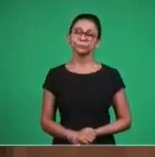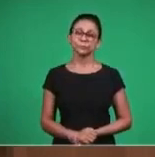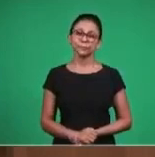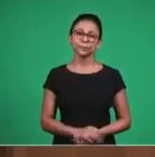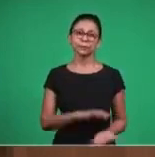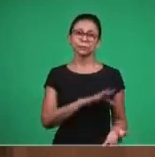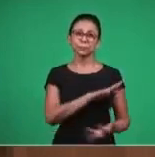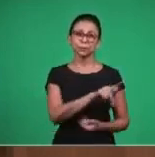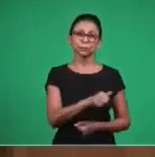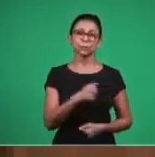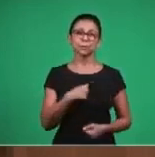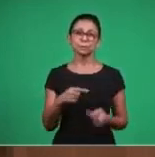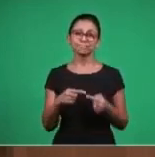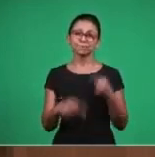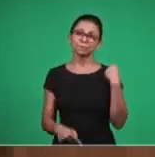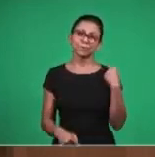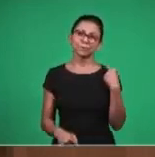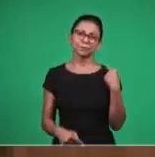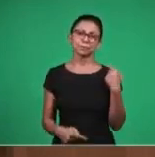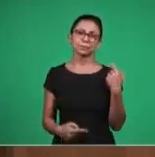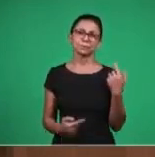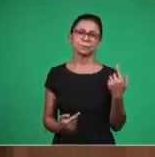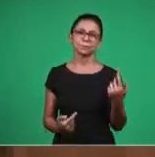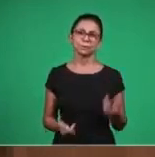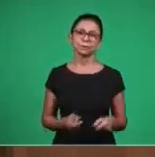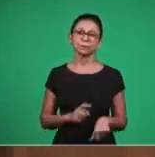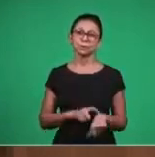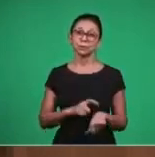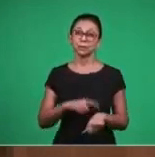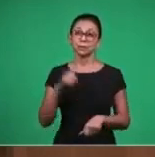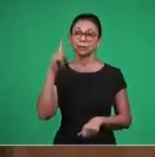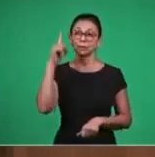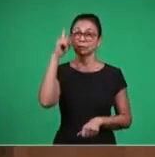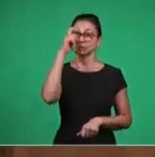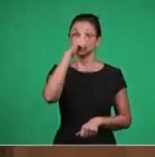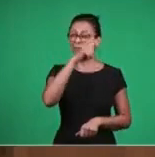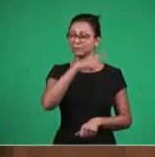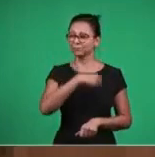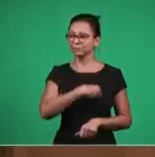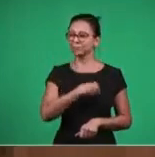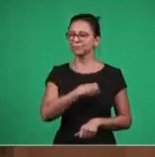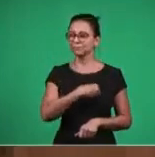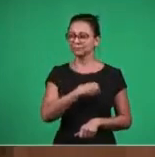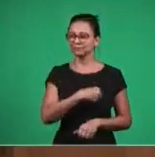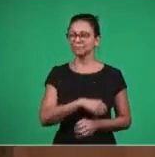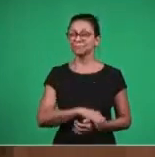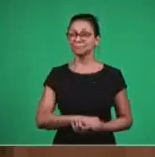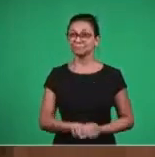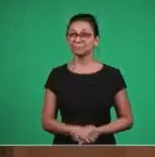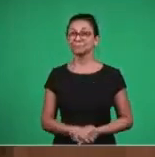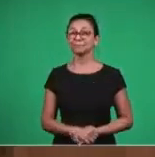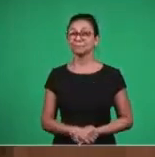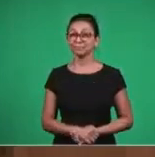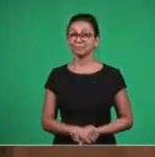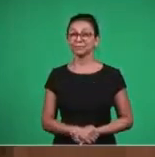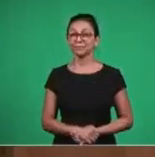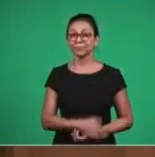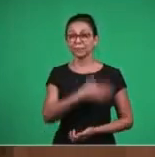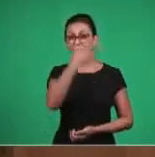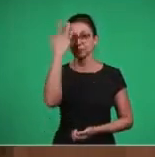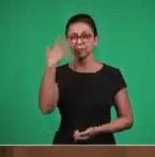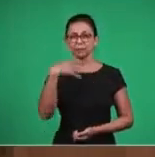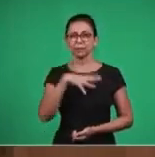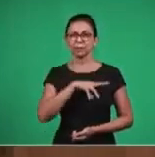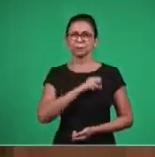to bring us challenges, and this is a most difficult time for our lives. And here it is when